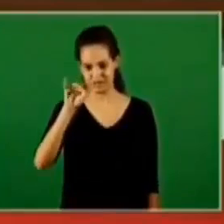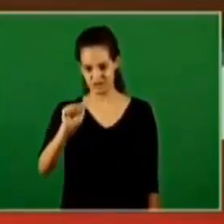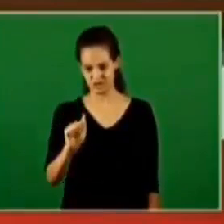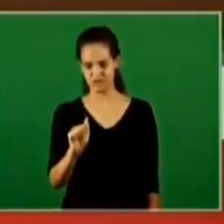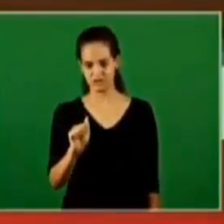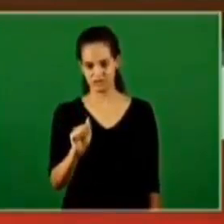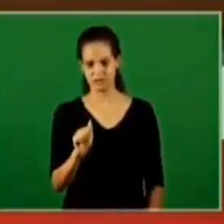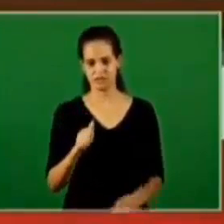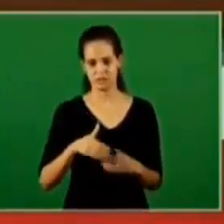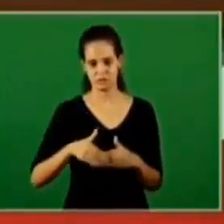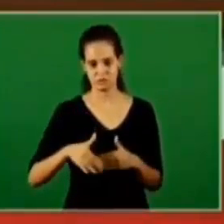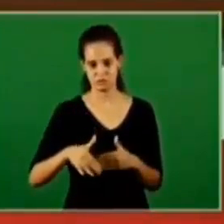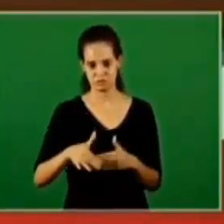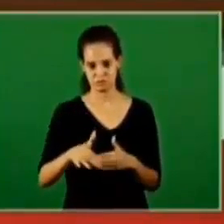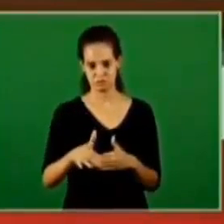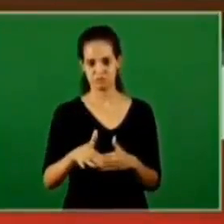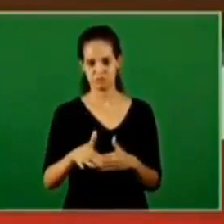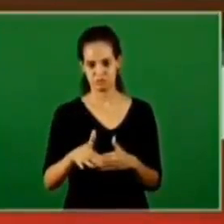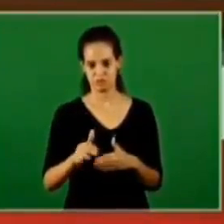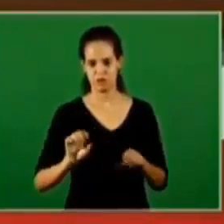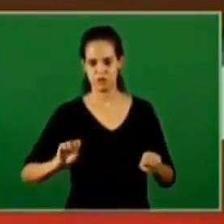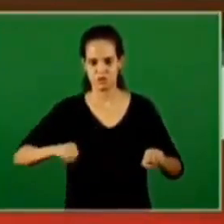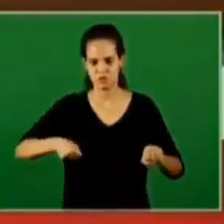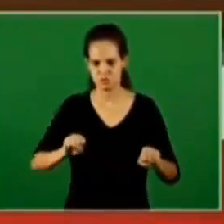Within 15 days,